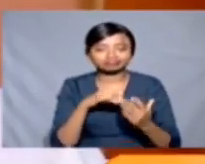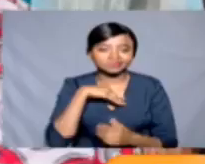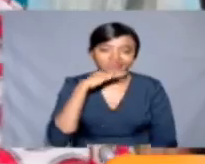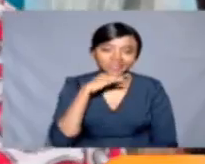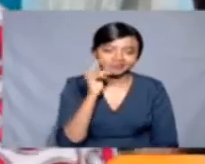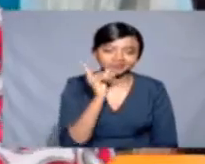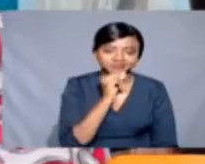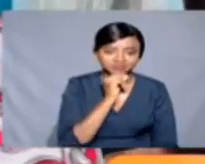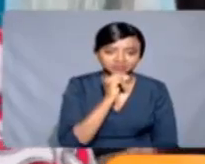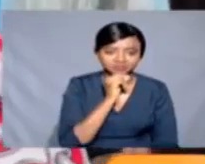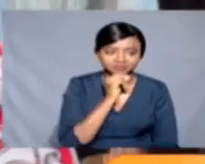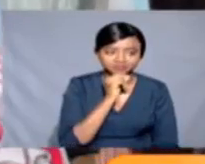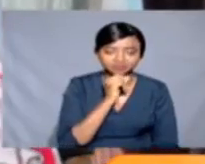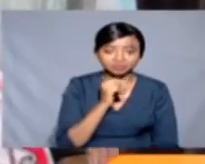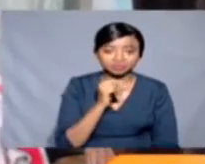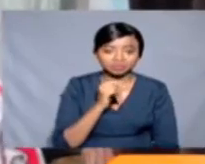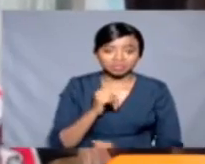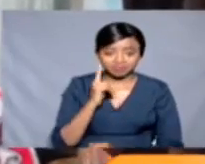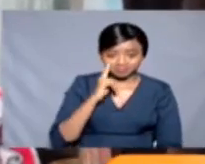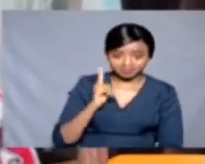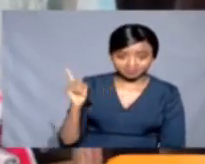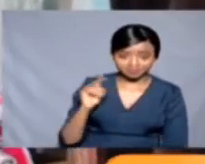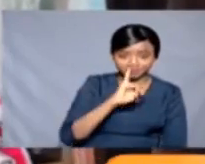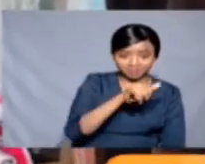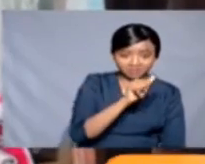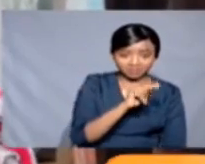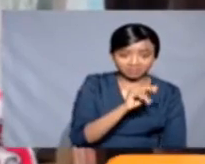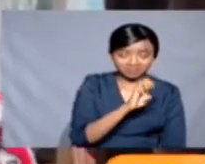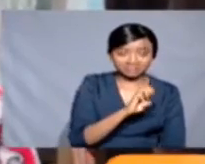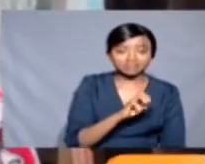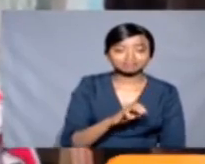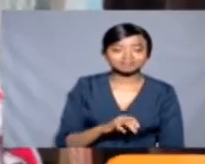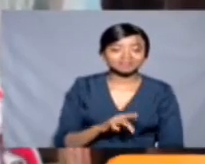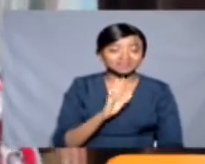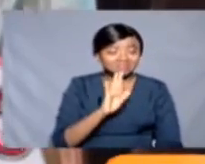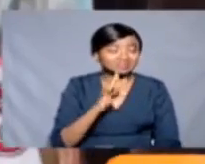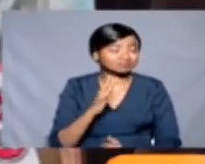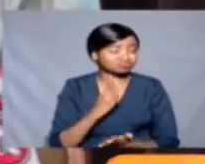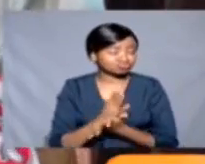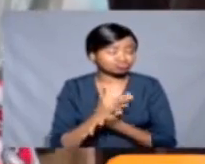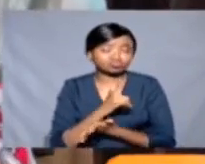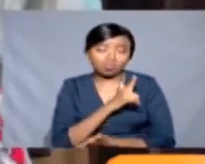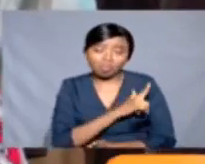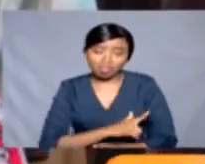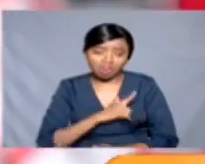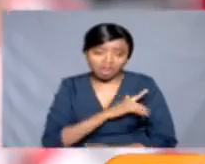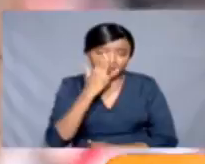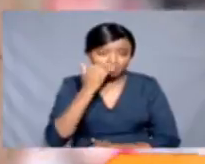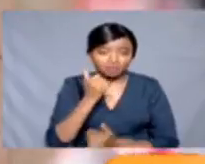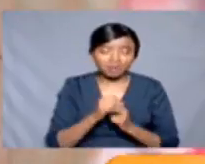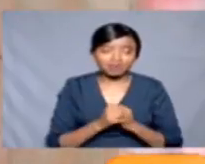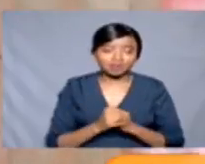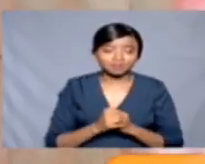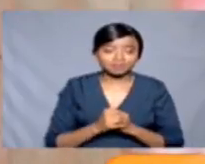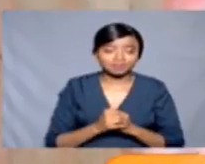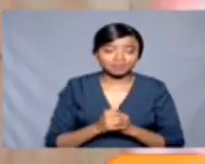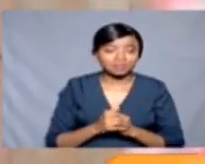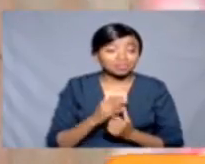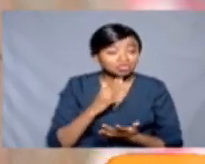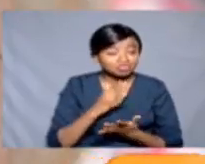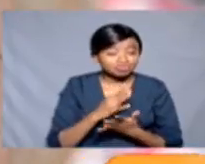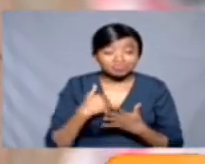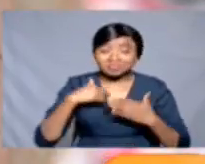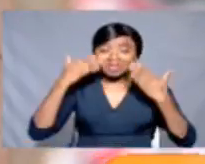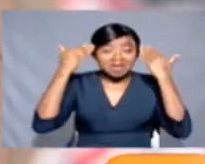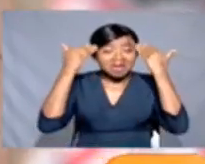died. Jenwa Shu, not her real name, is lucky to have survived such an attack. Mi hata siwezi sema